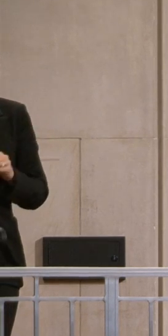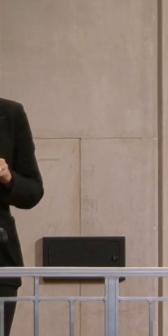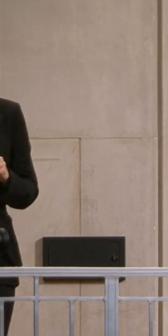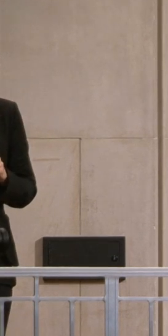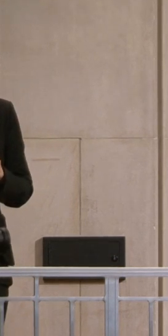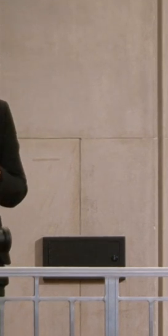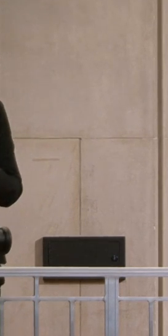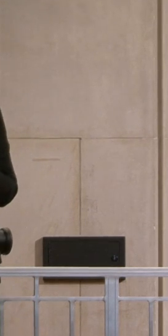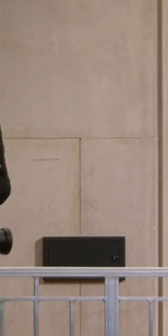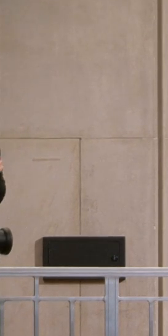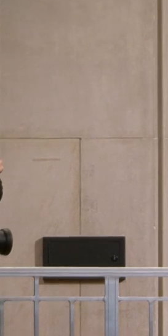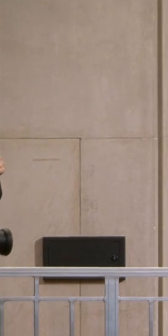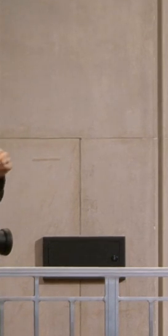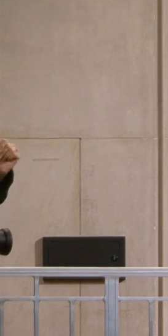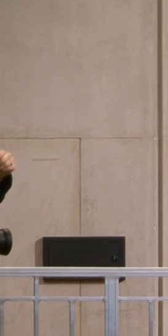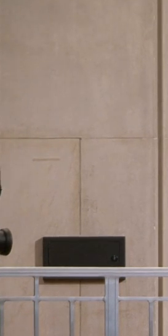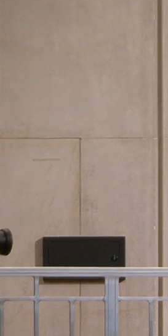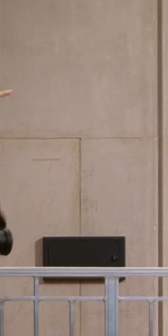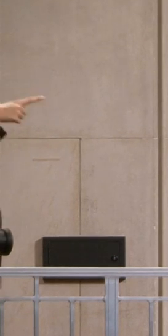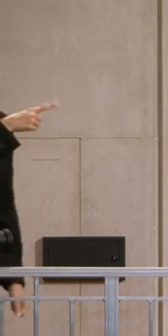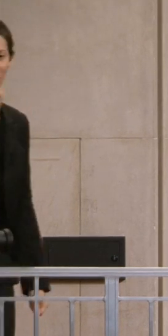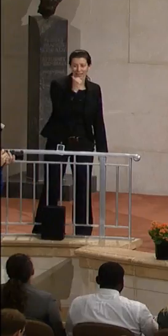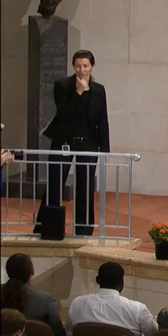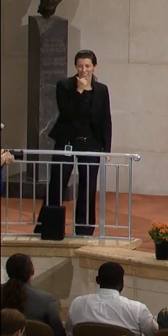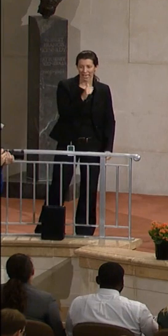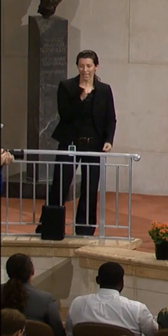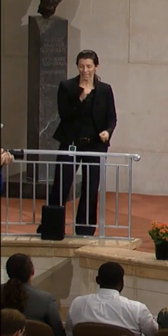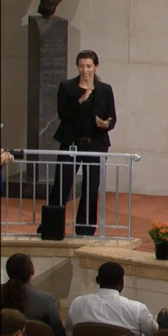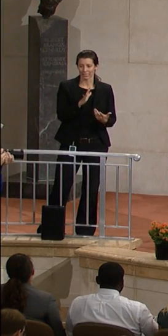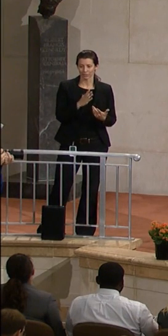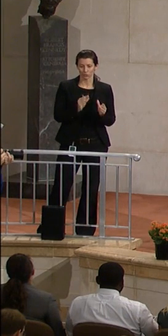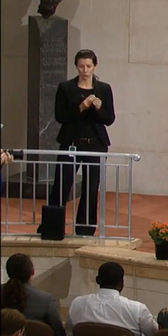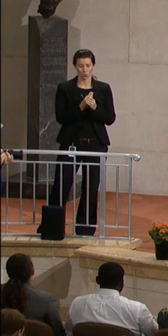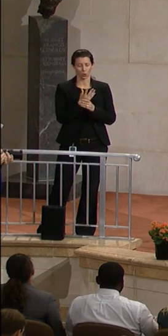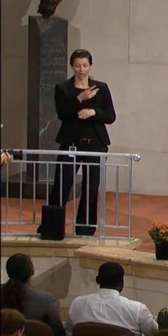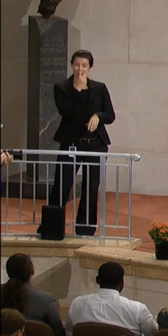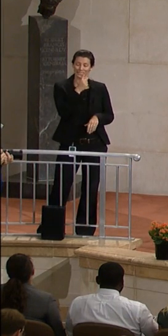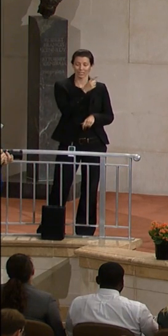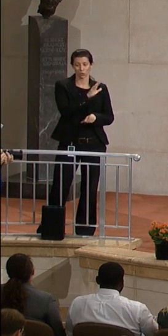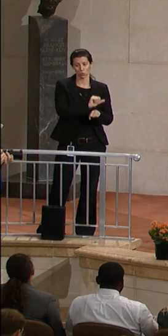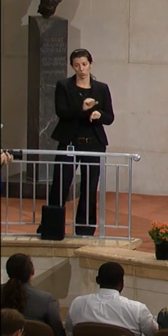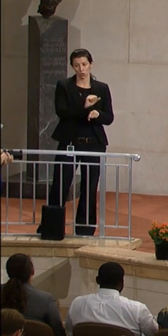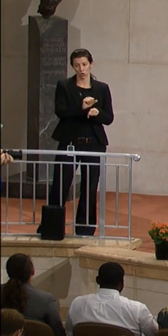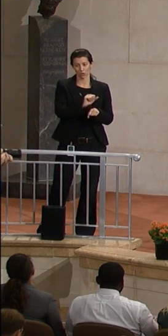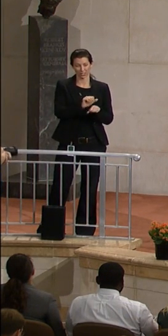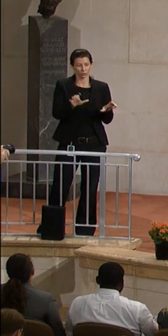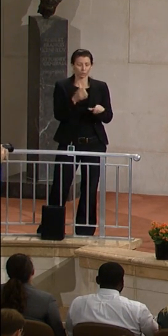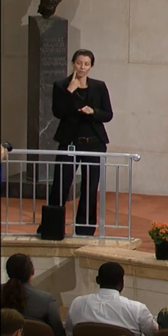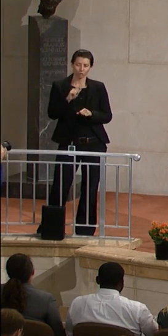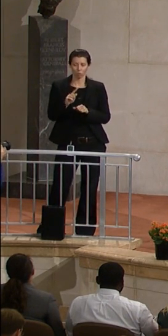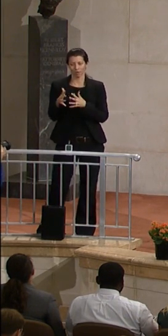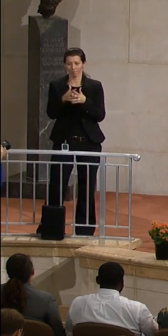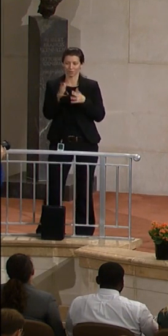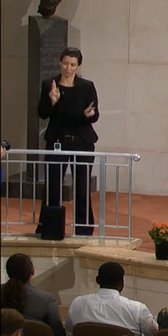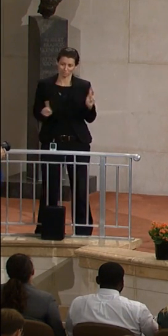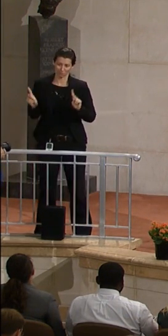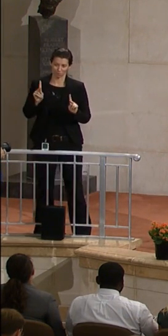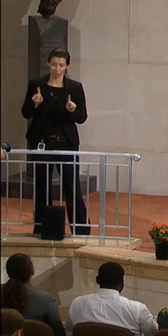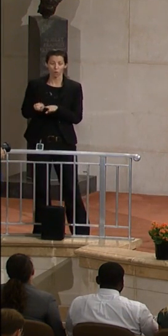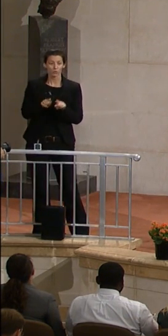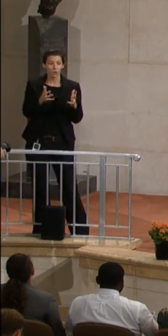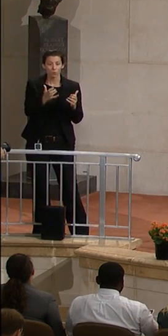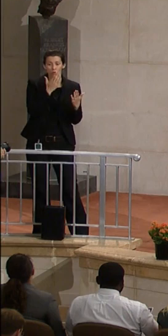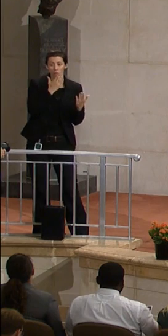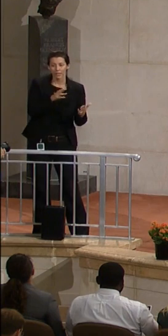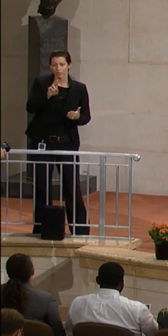pride I feel in you every day grows and grows when I see the work that you are doing on behalf of the American people. Let me also thank